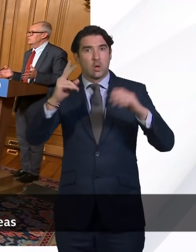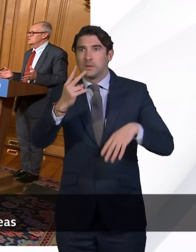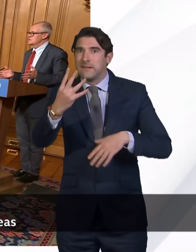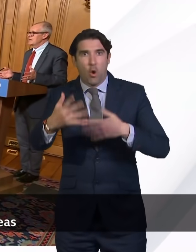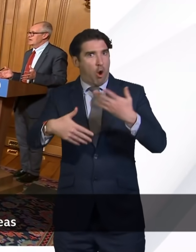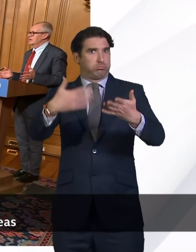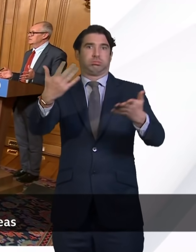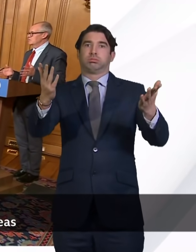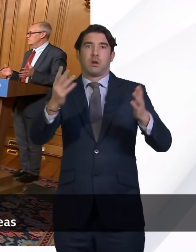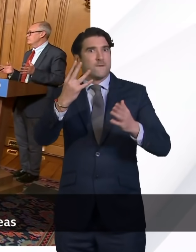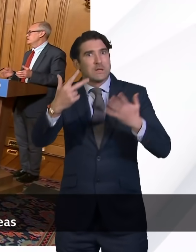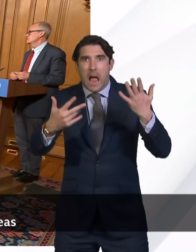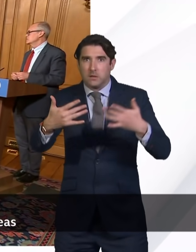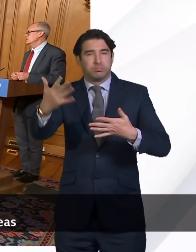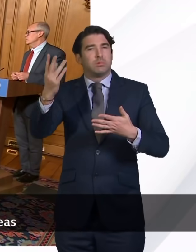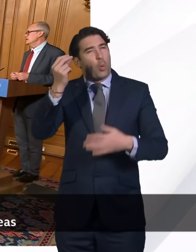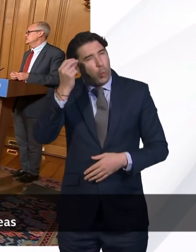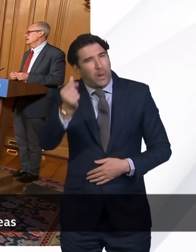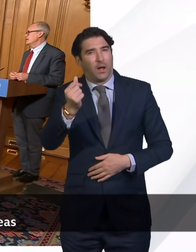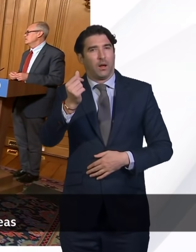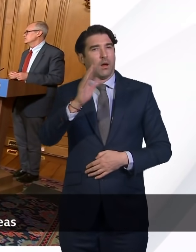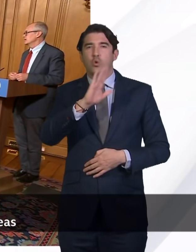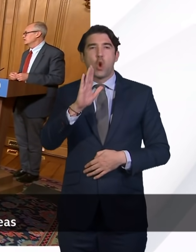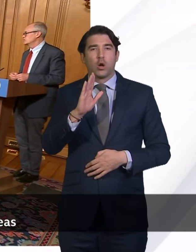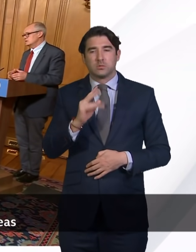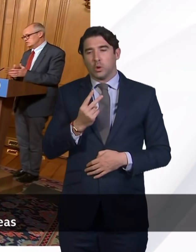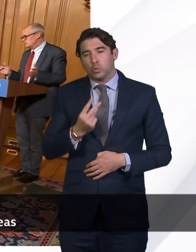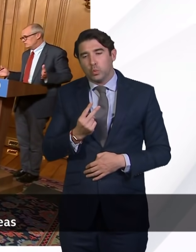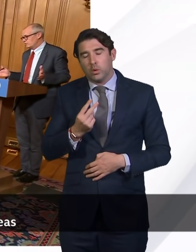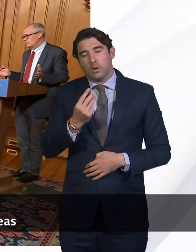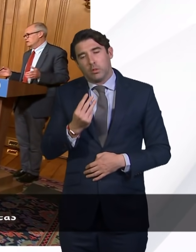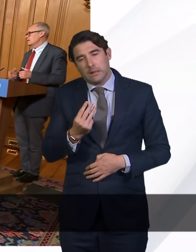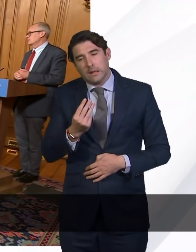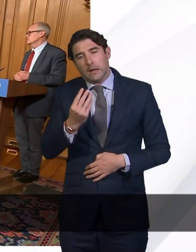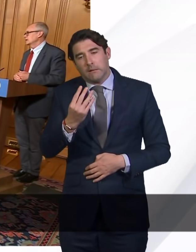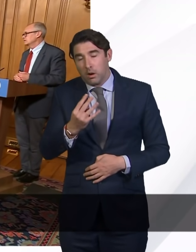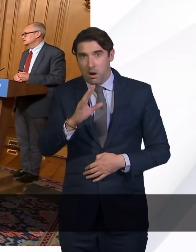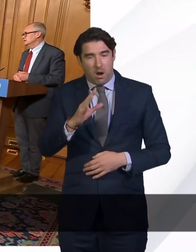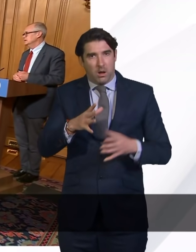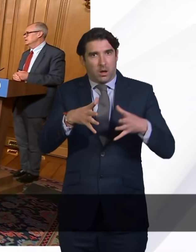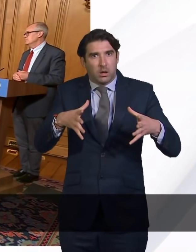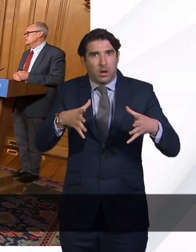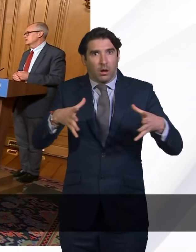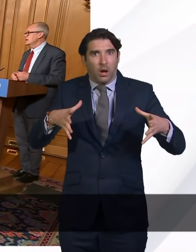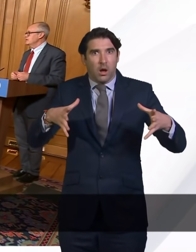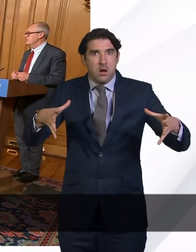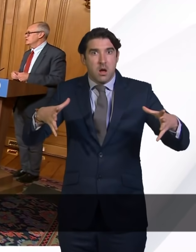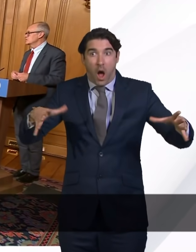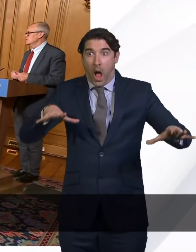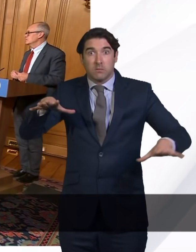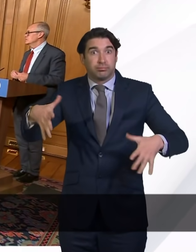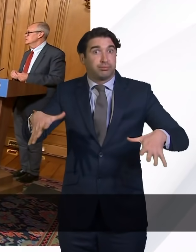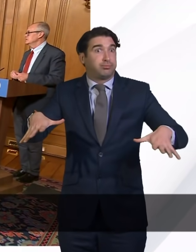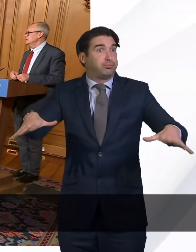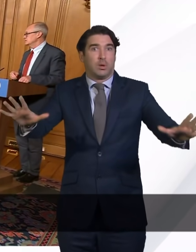today, we're seeing quite fast growth in some areas of the country. It's not uniform right the way across the country, but there's clearly